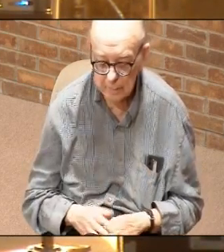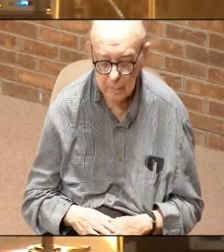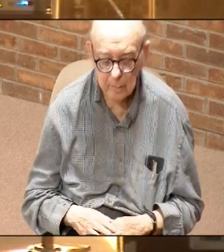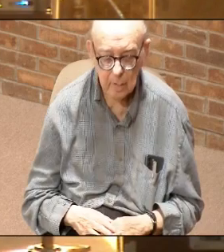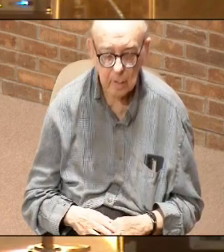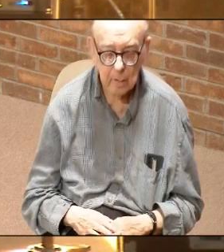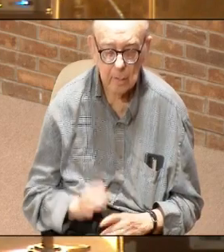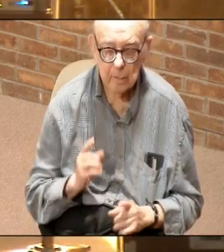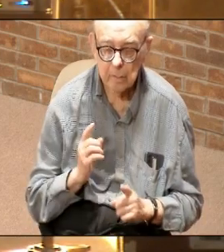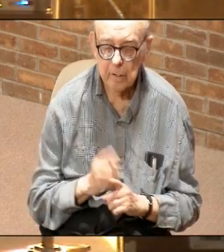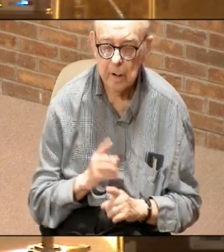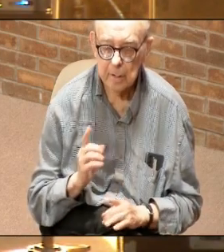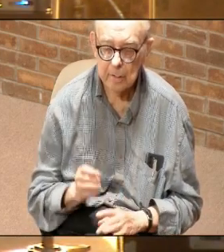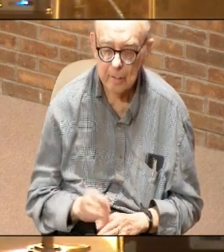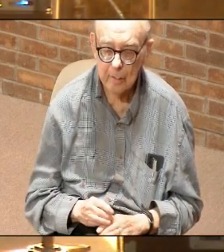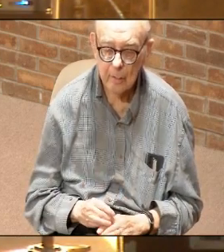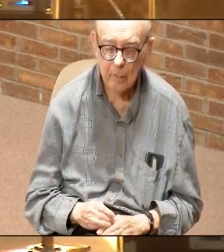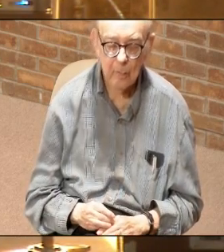Right?